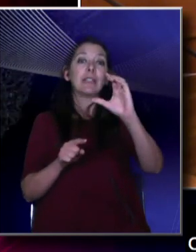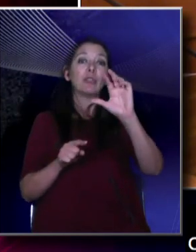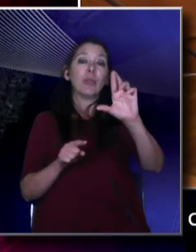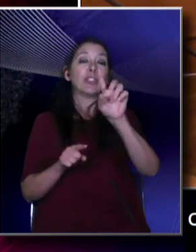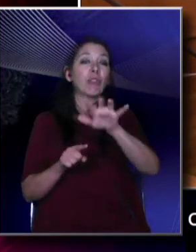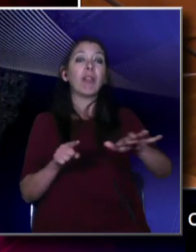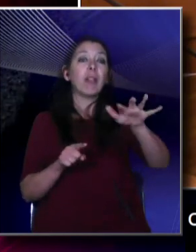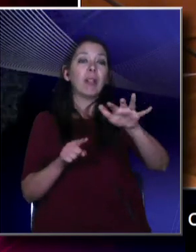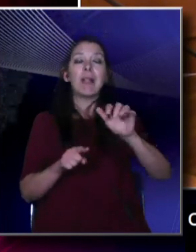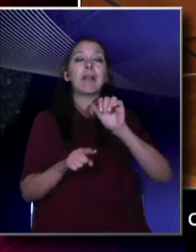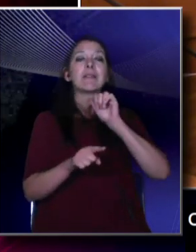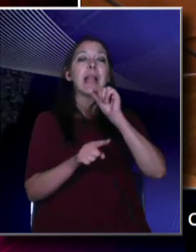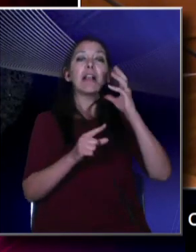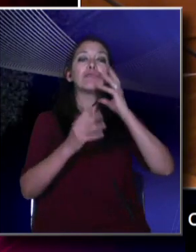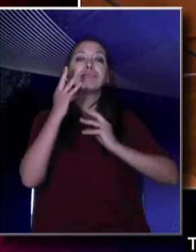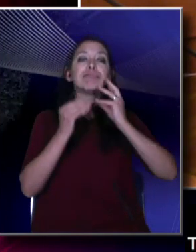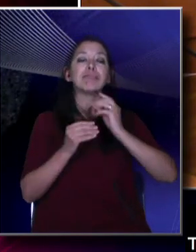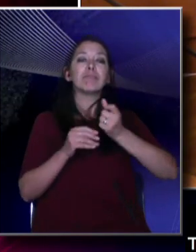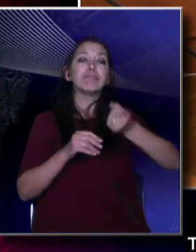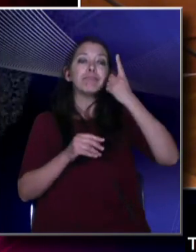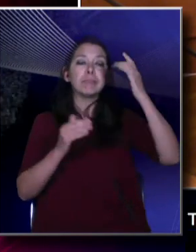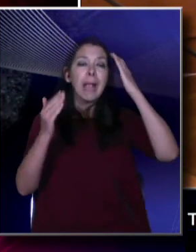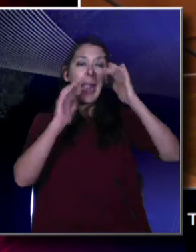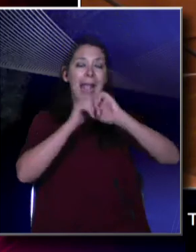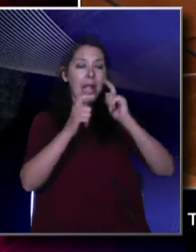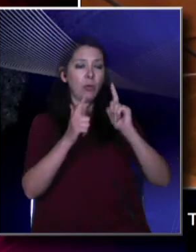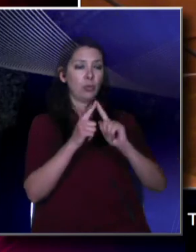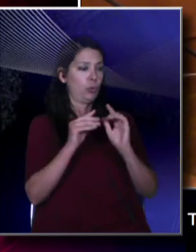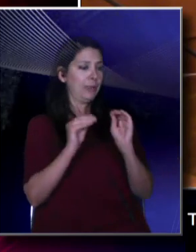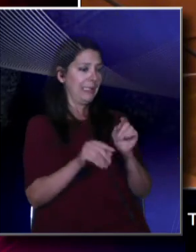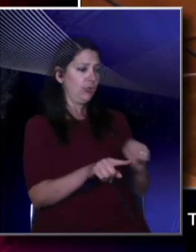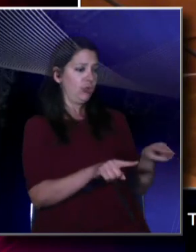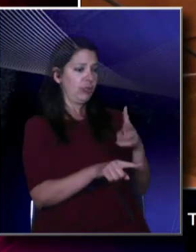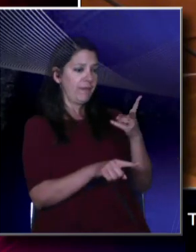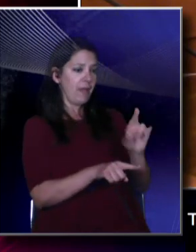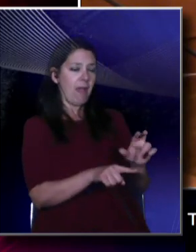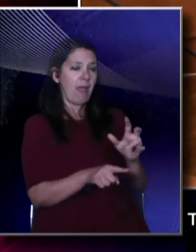were untrained themselves in modern devices that help visually impaired students.